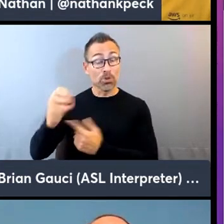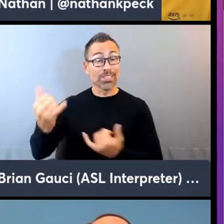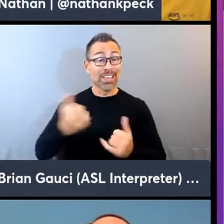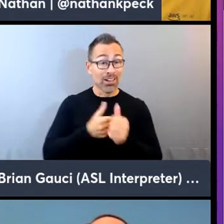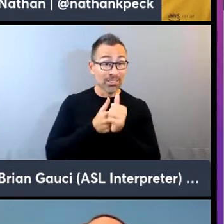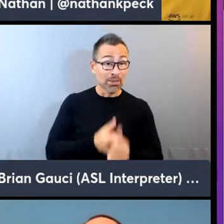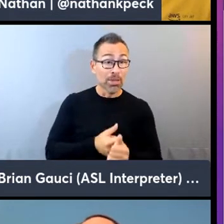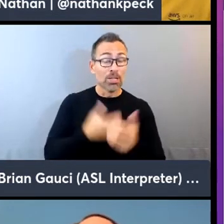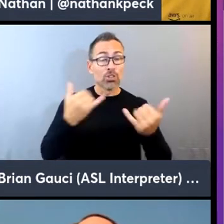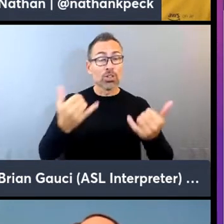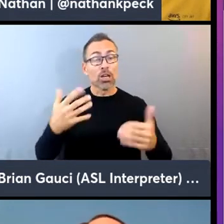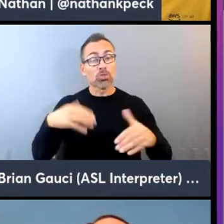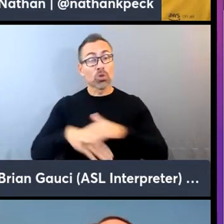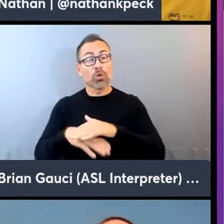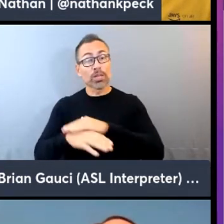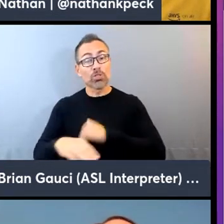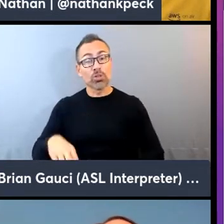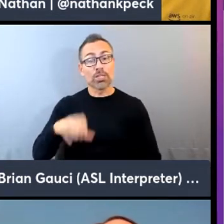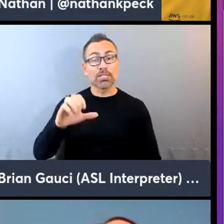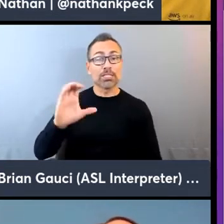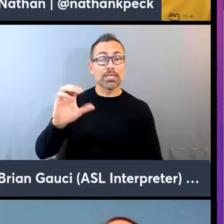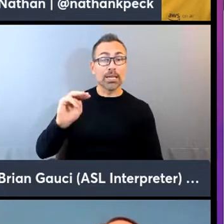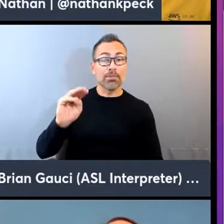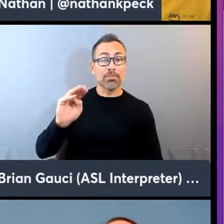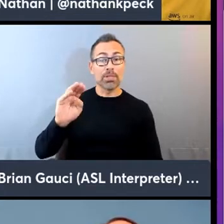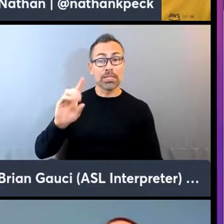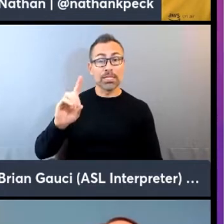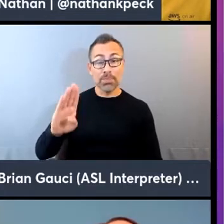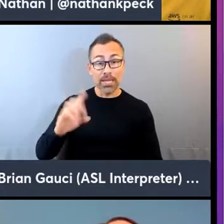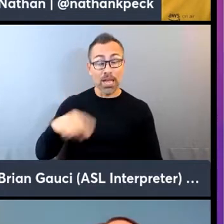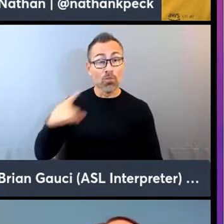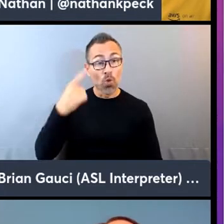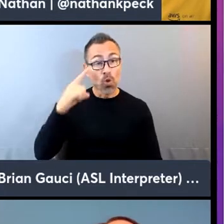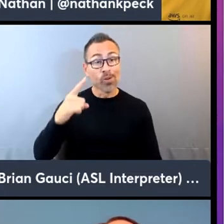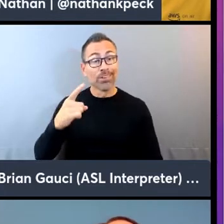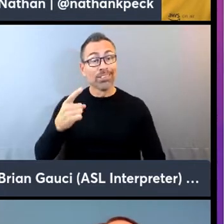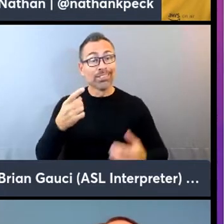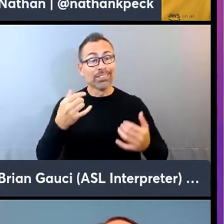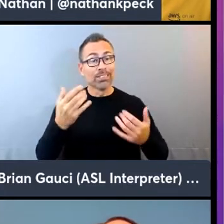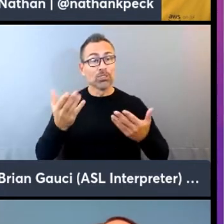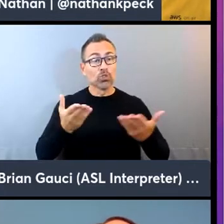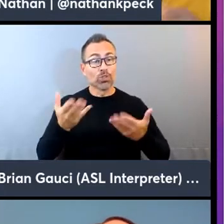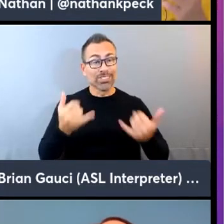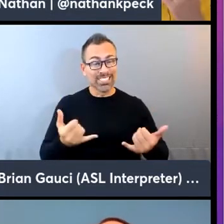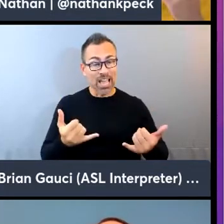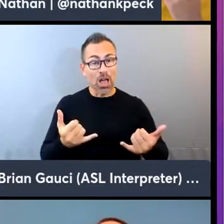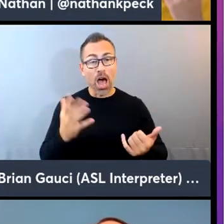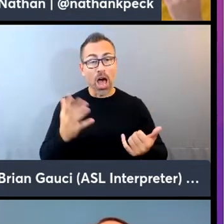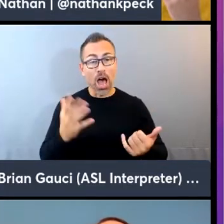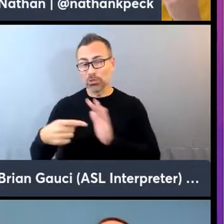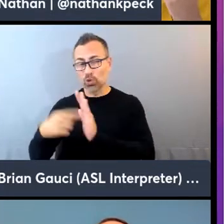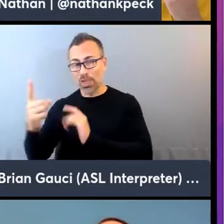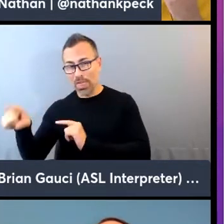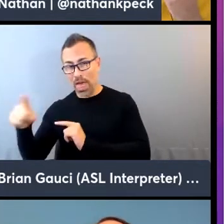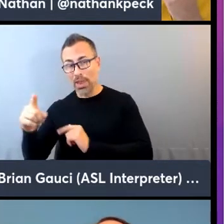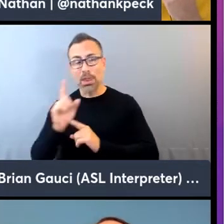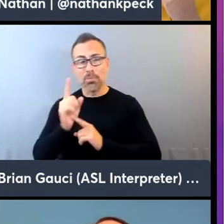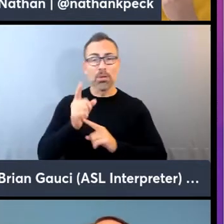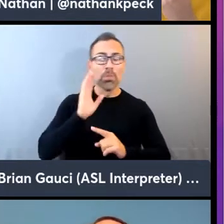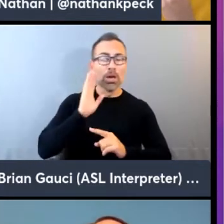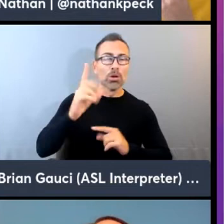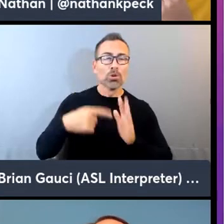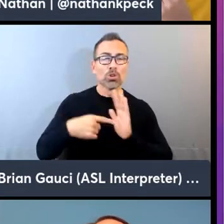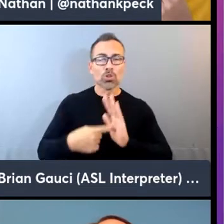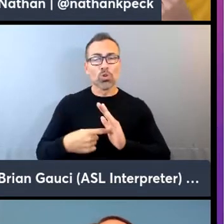CMDB of ServiceNow, and I want to take you guys there in a minute, that pre-live demo is going to show the resource as